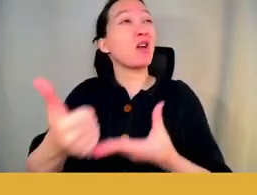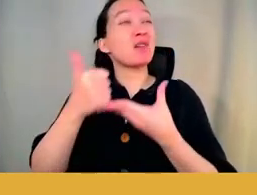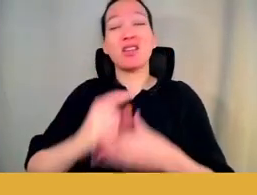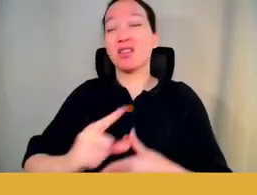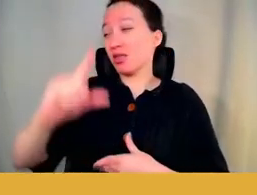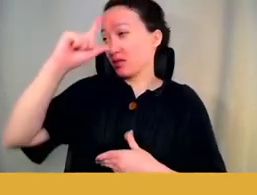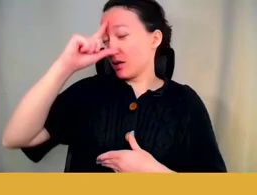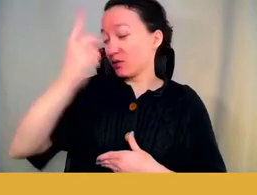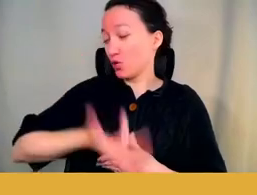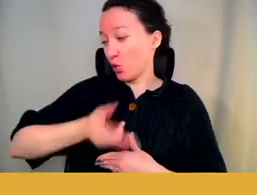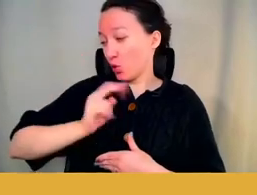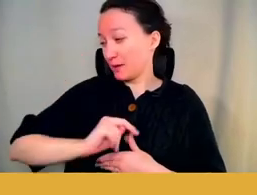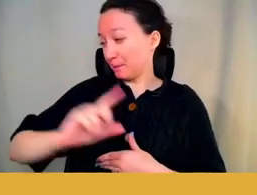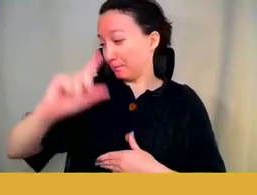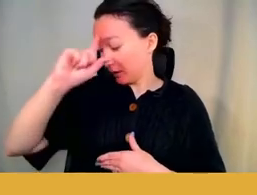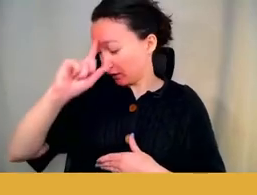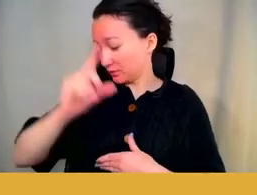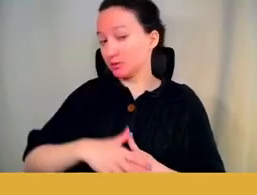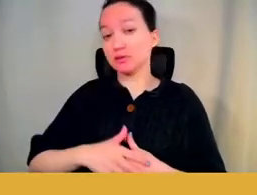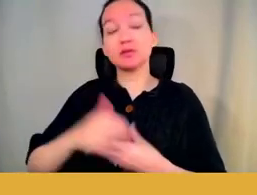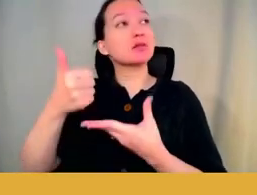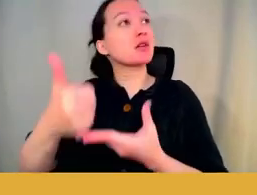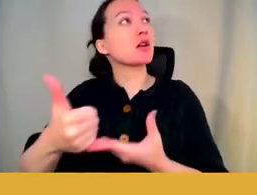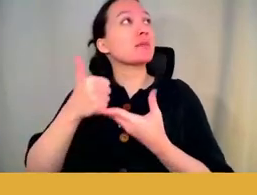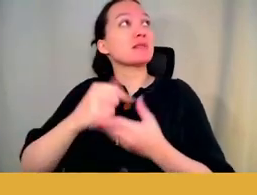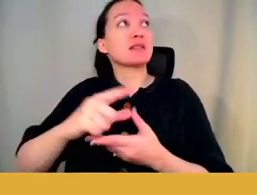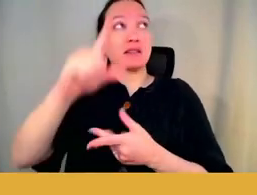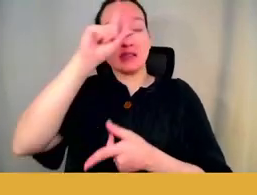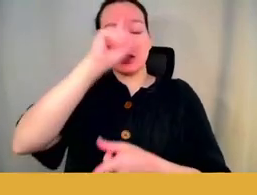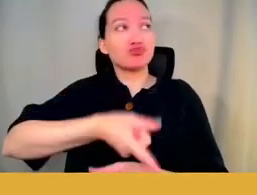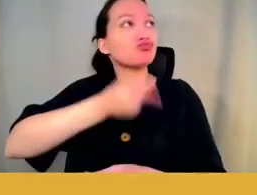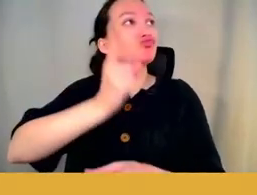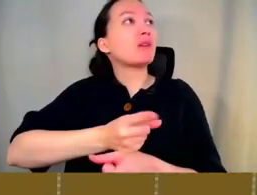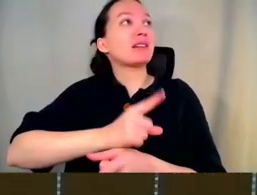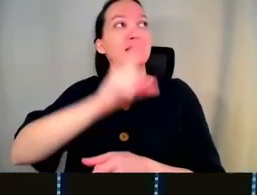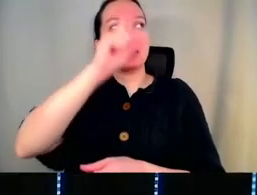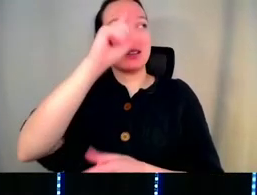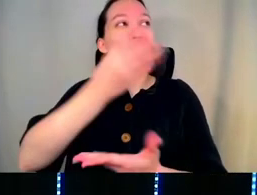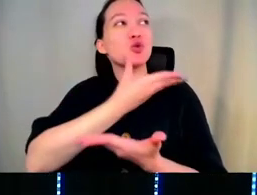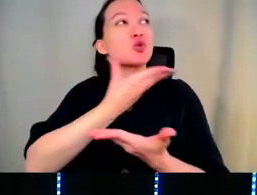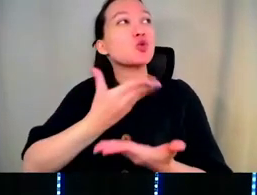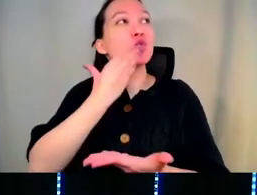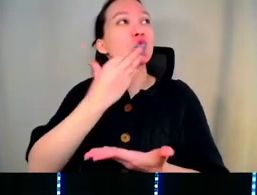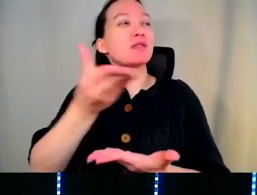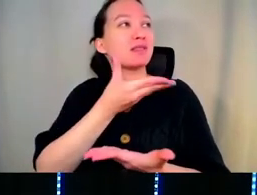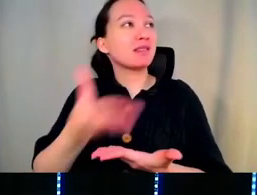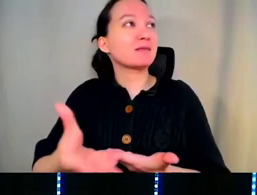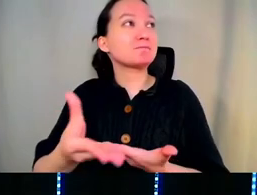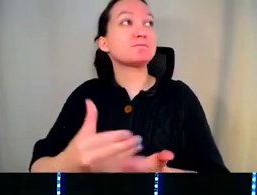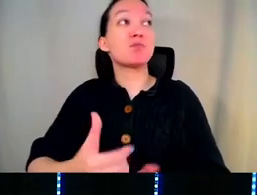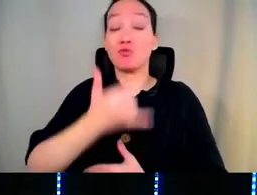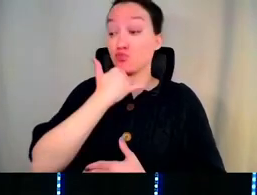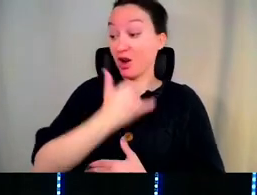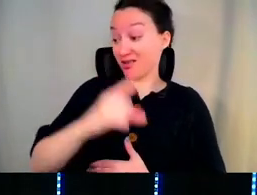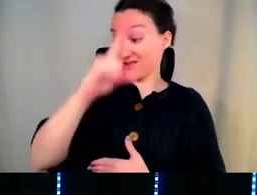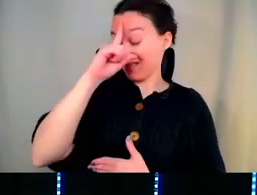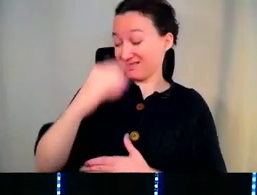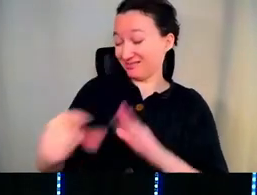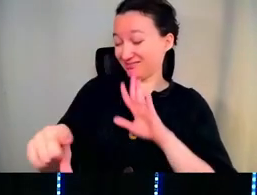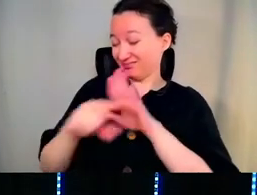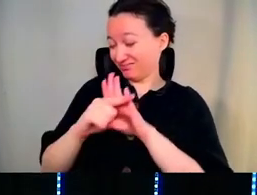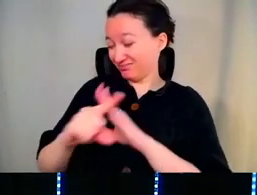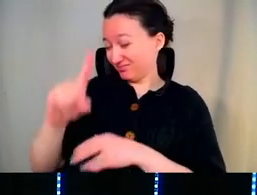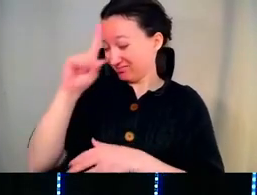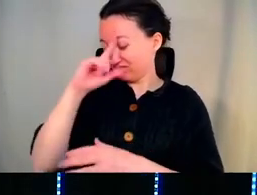thoughts in our own mind. Help us to think the right way. I think on good things. And God, when the wrong thoughts, the negative thoughts,